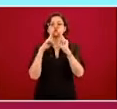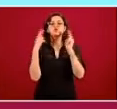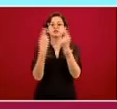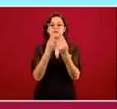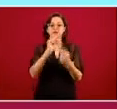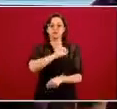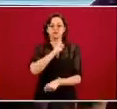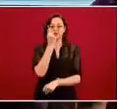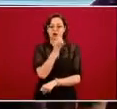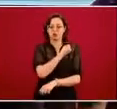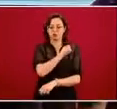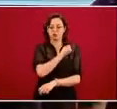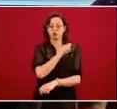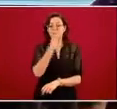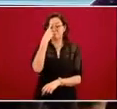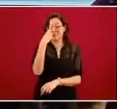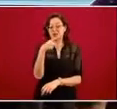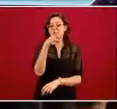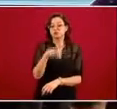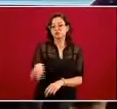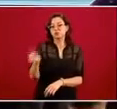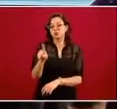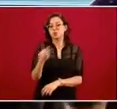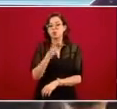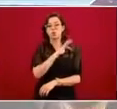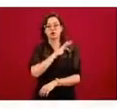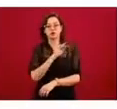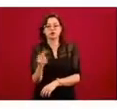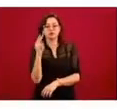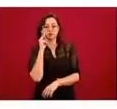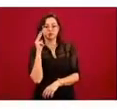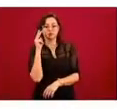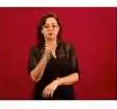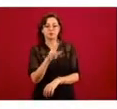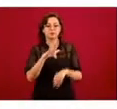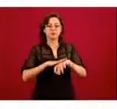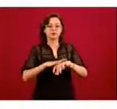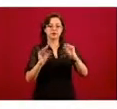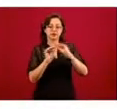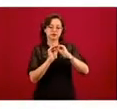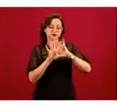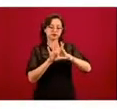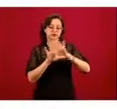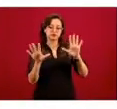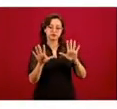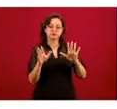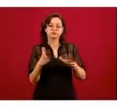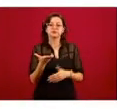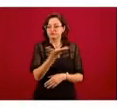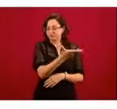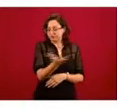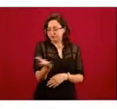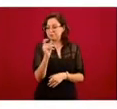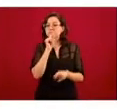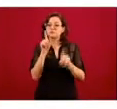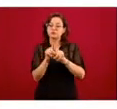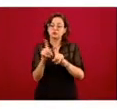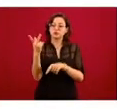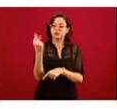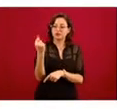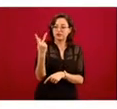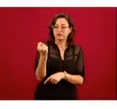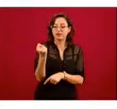in general. We have these units represented in the map, so you can have a visual image of